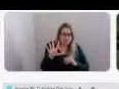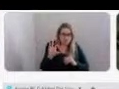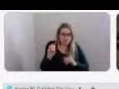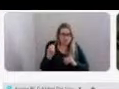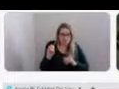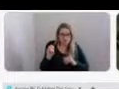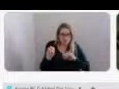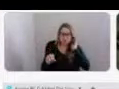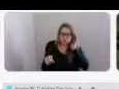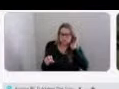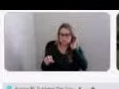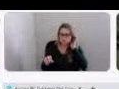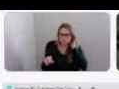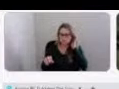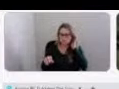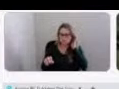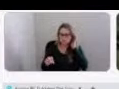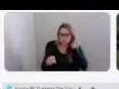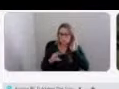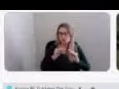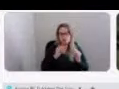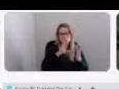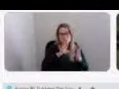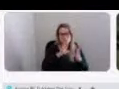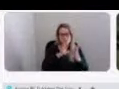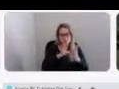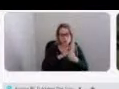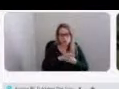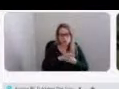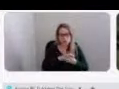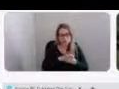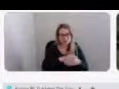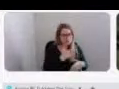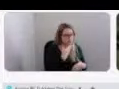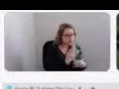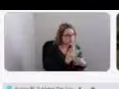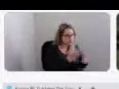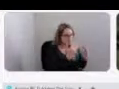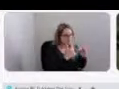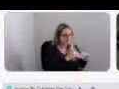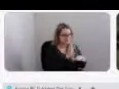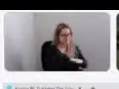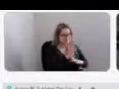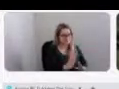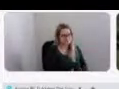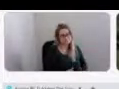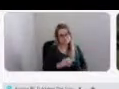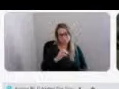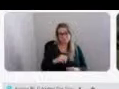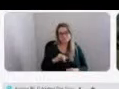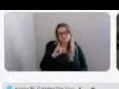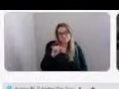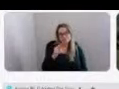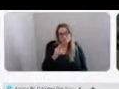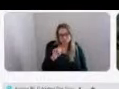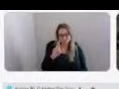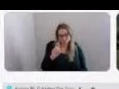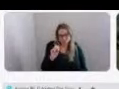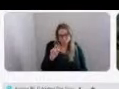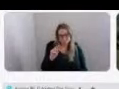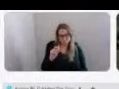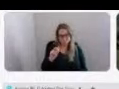which addresses mapping scenario thank you the next speaker is janine reno followed by julie